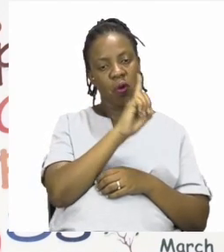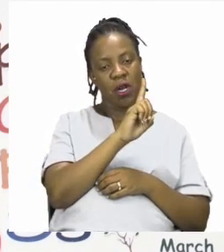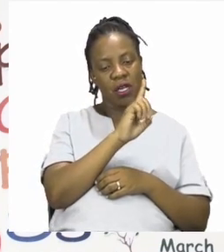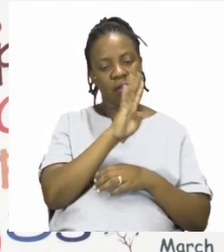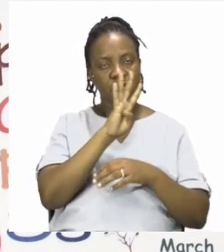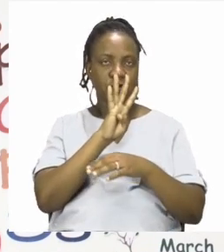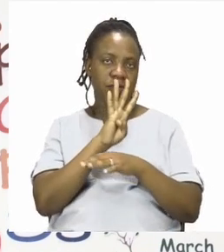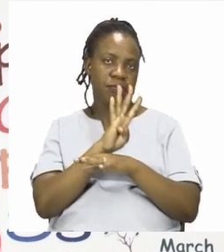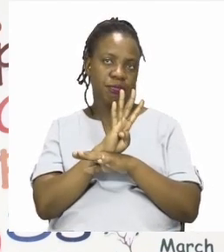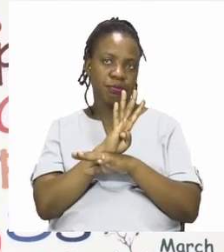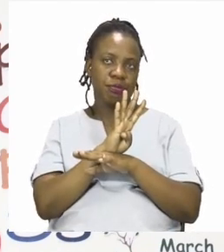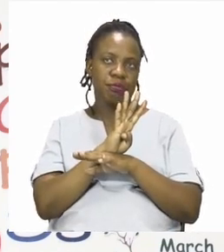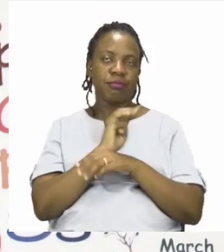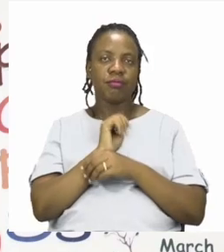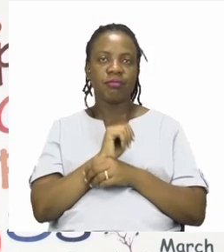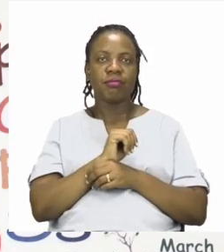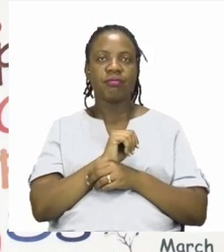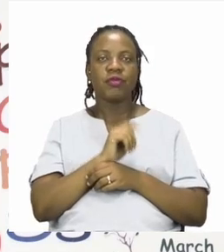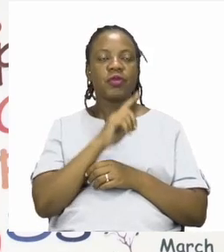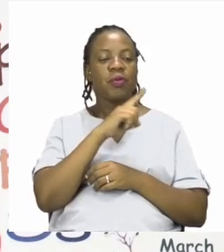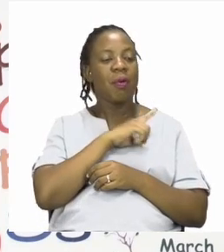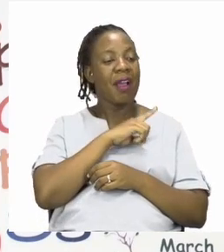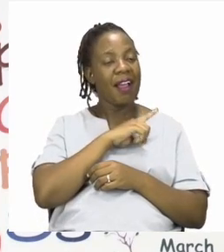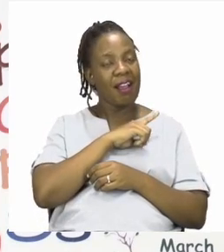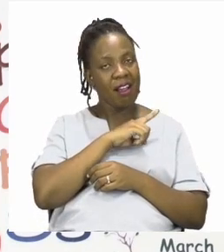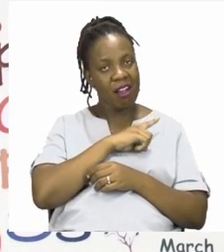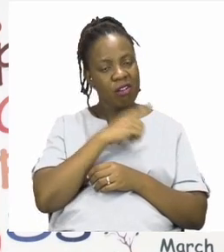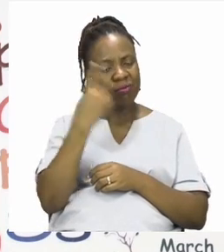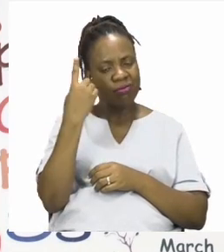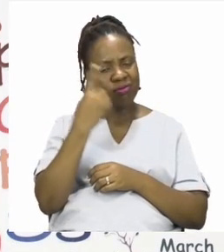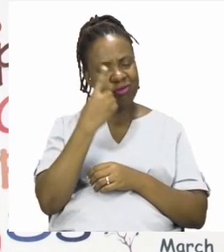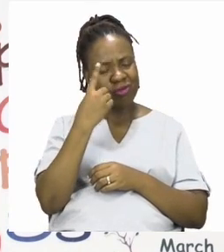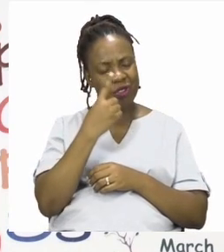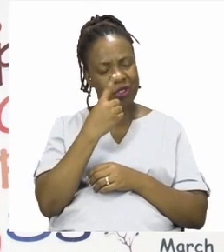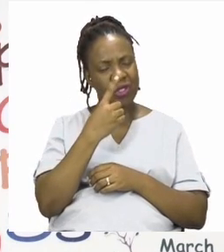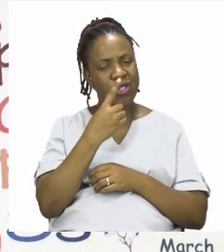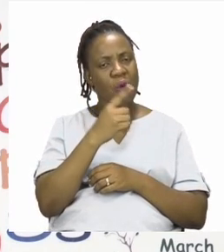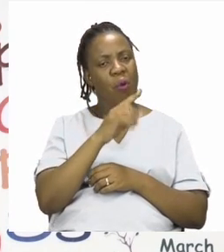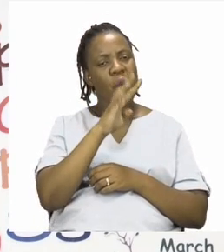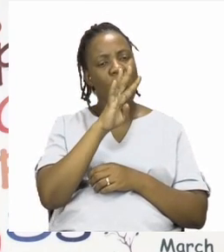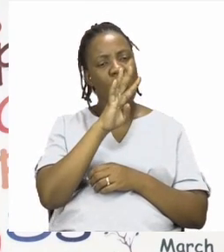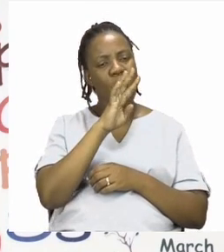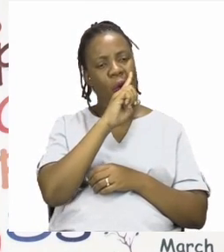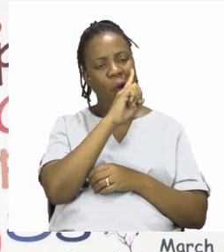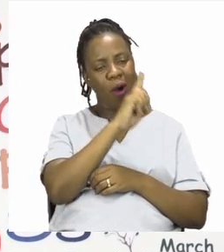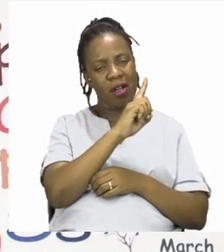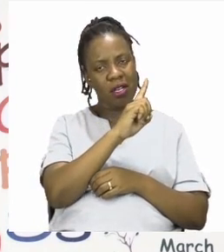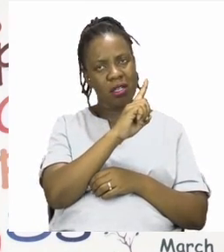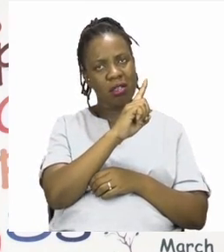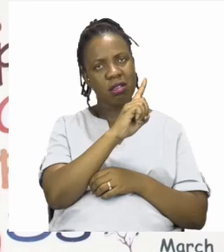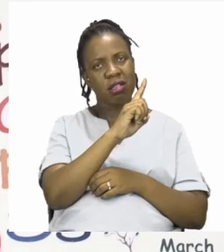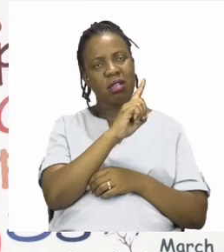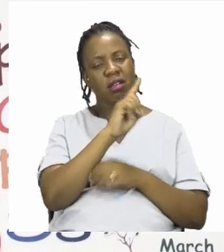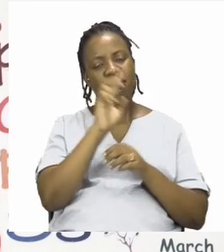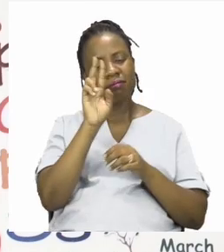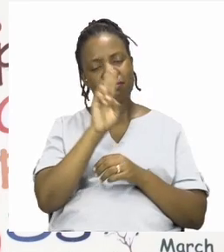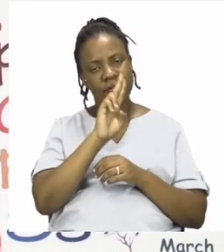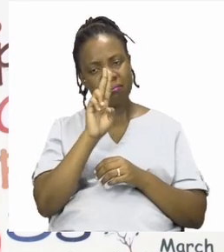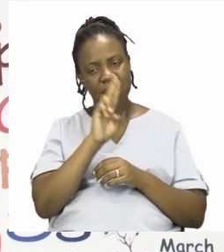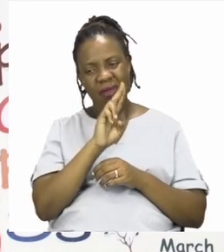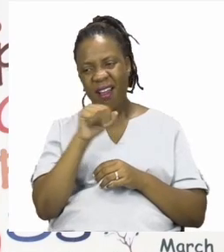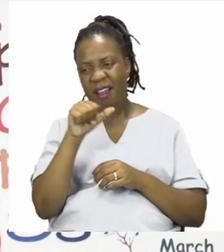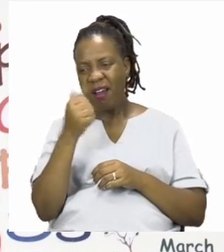1/4, because only one of the 1, 2, 3, 4 parts of the circle is